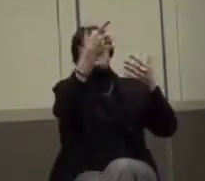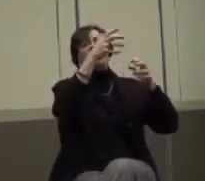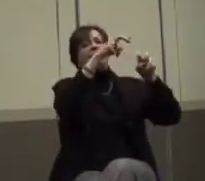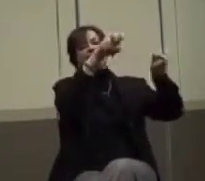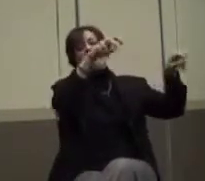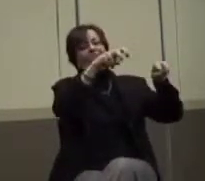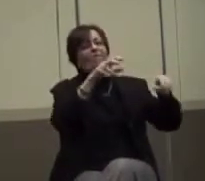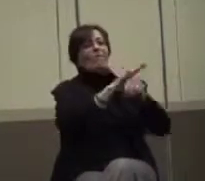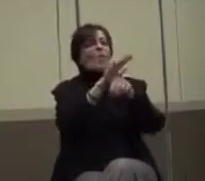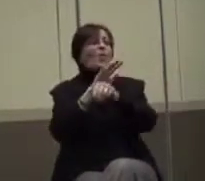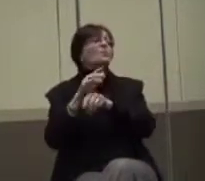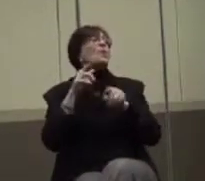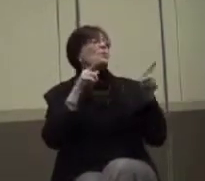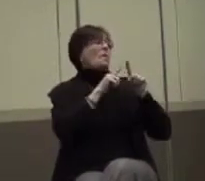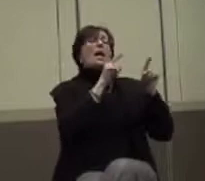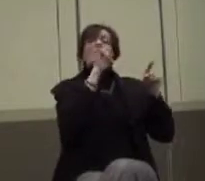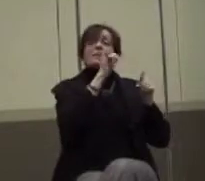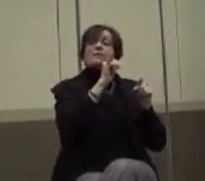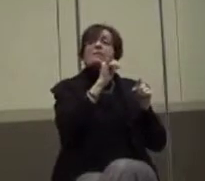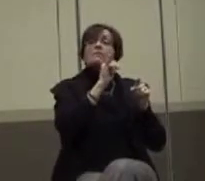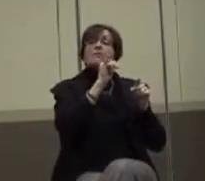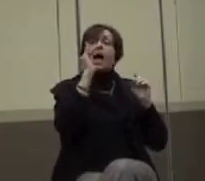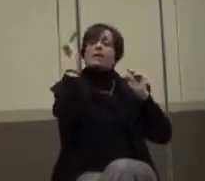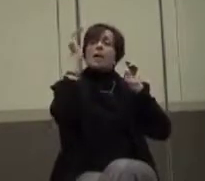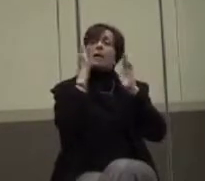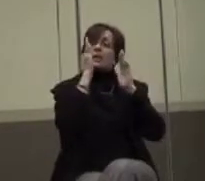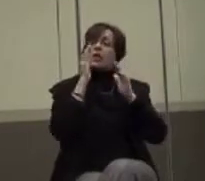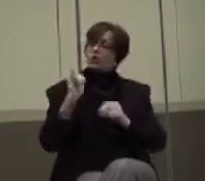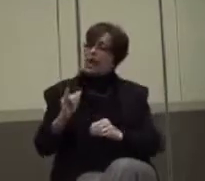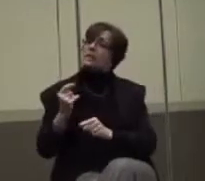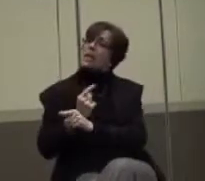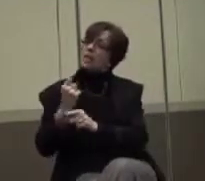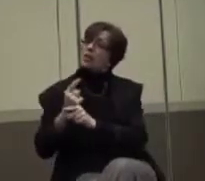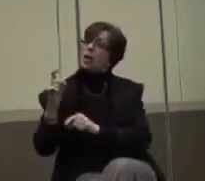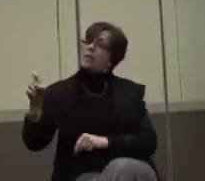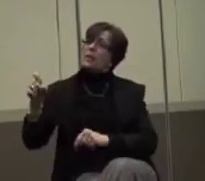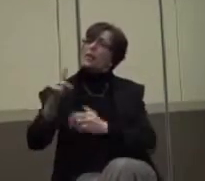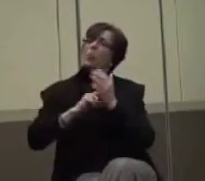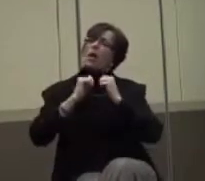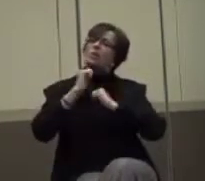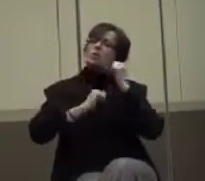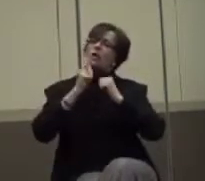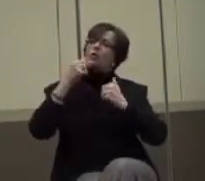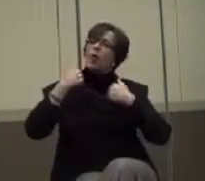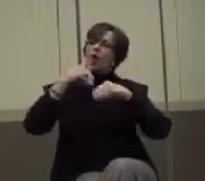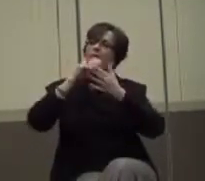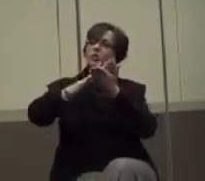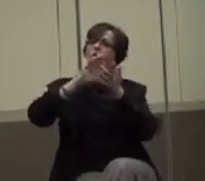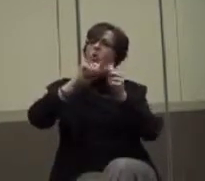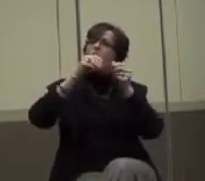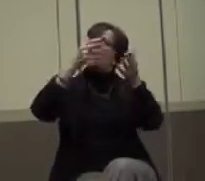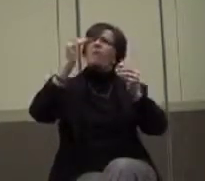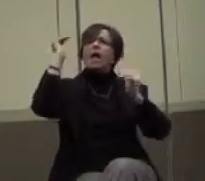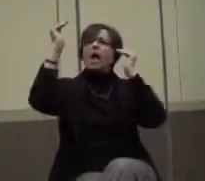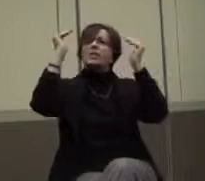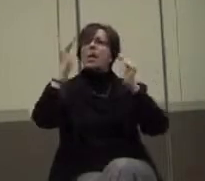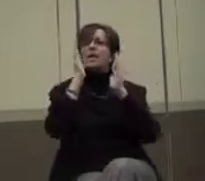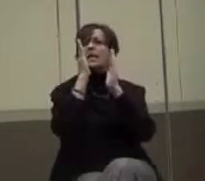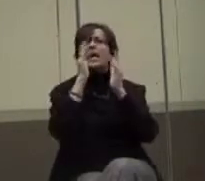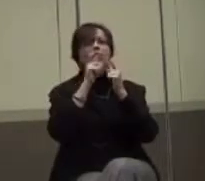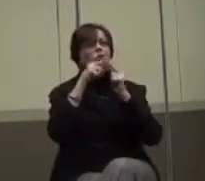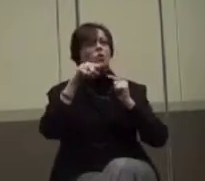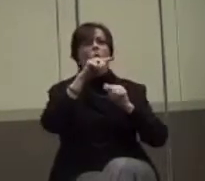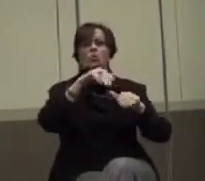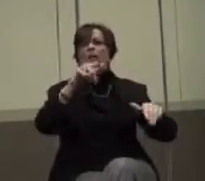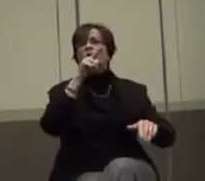that's a legitimate need. What structures do you have in your school to provide adult attention to kids who need it?